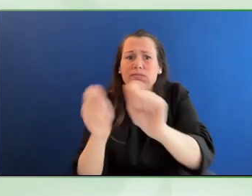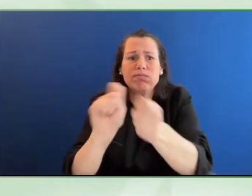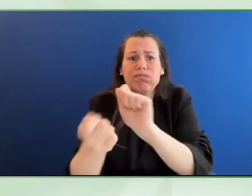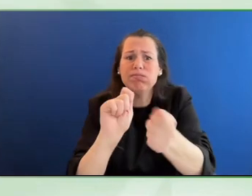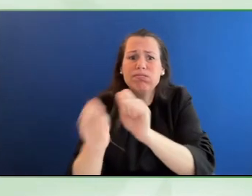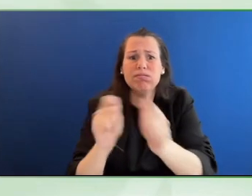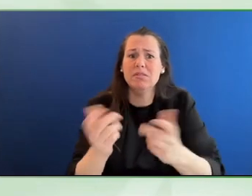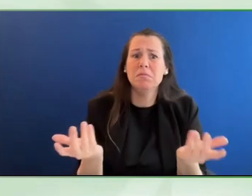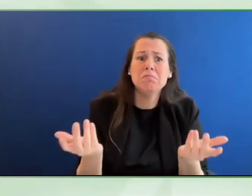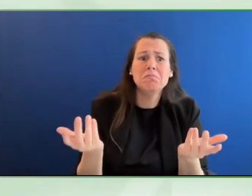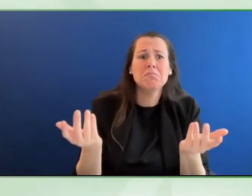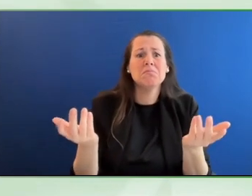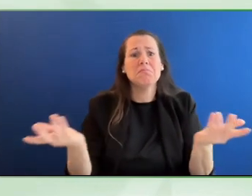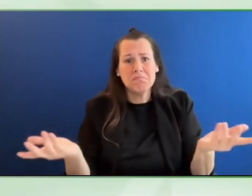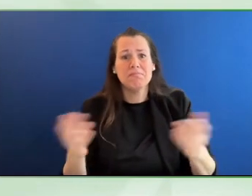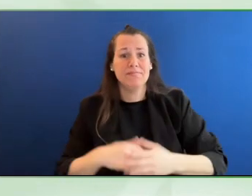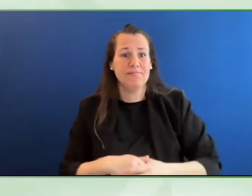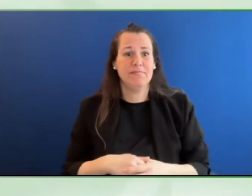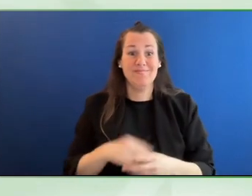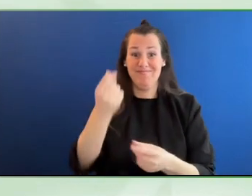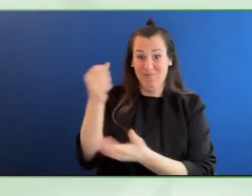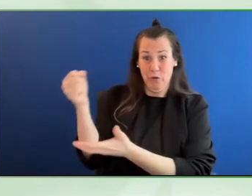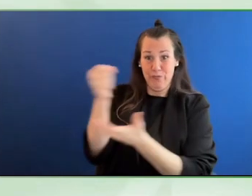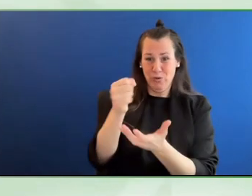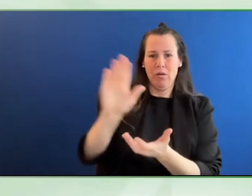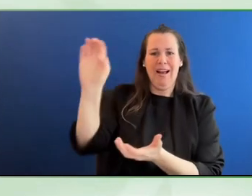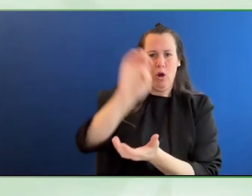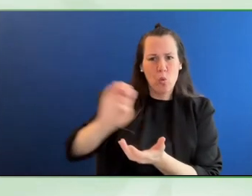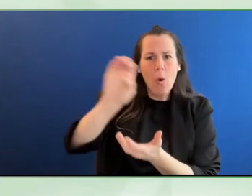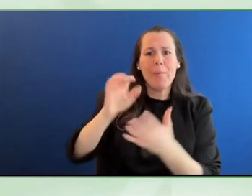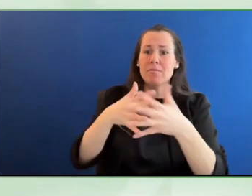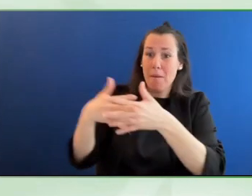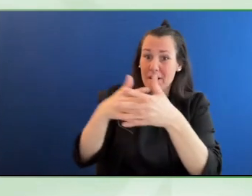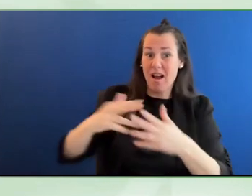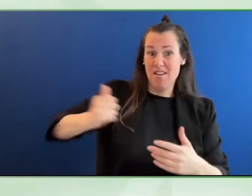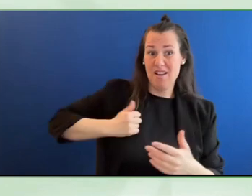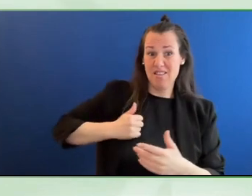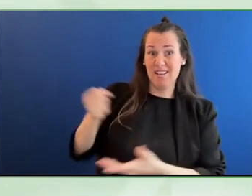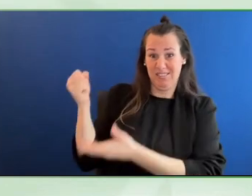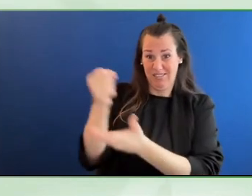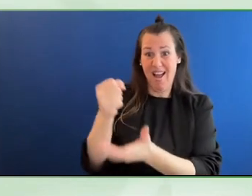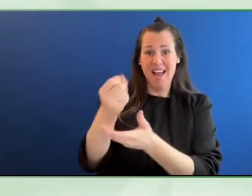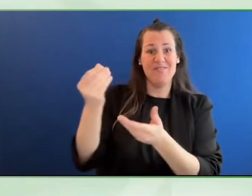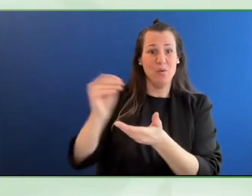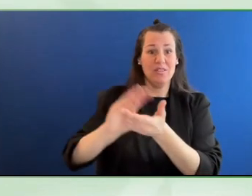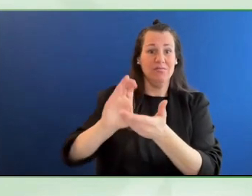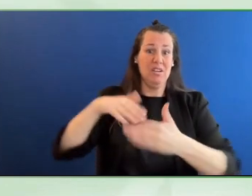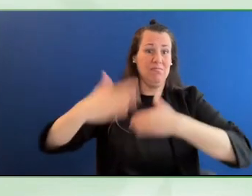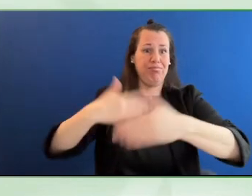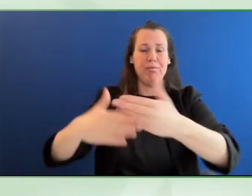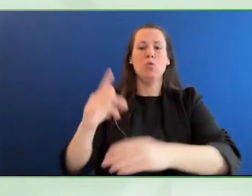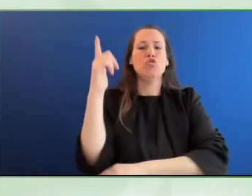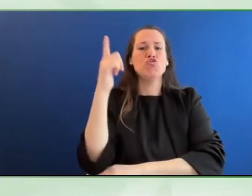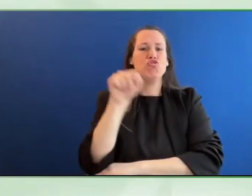There's lots and lots of this particular place gathers people who are in it for the people and their